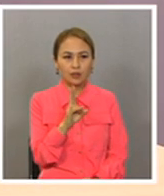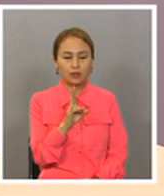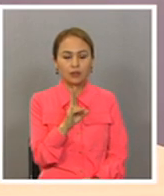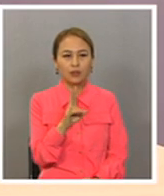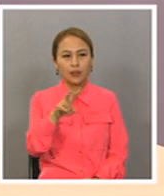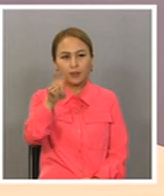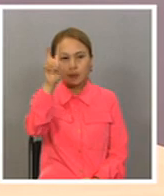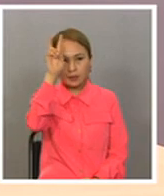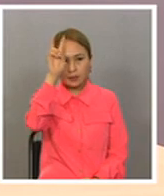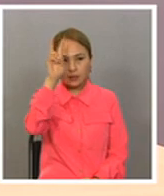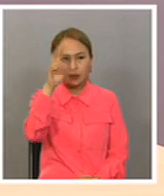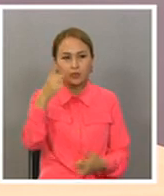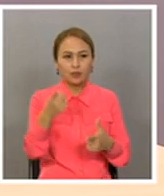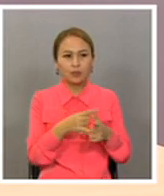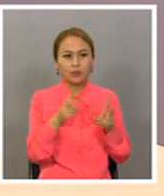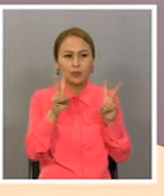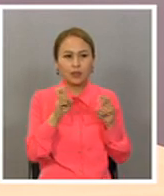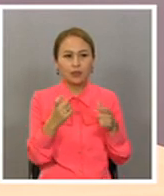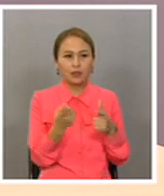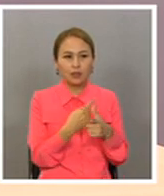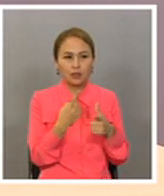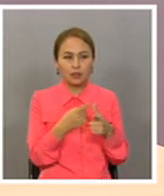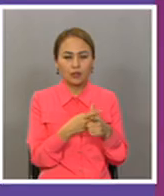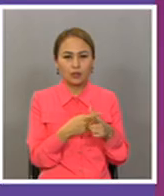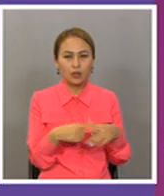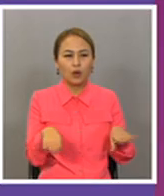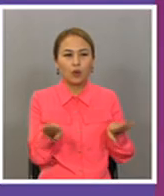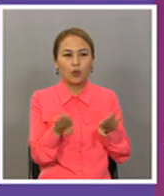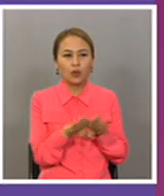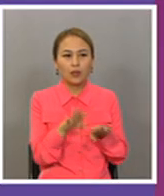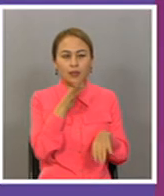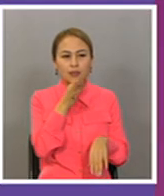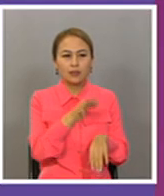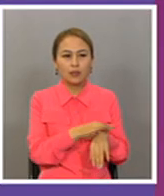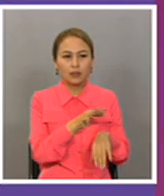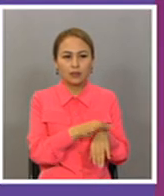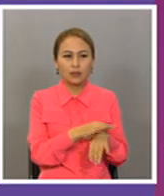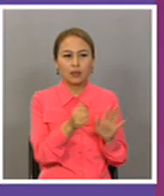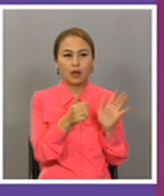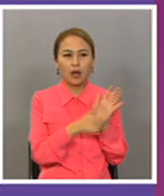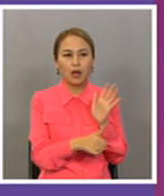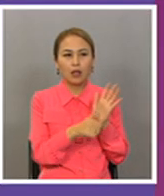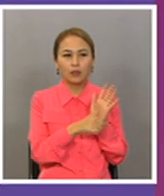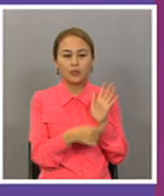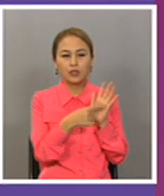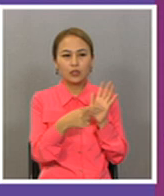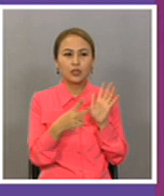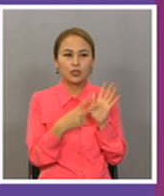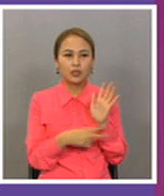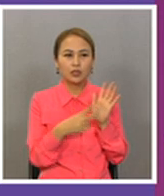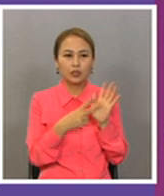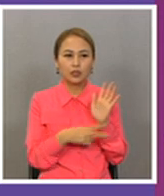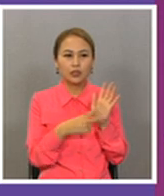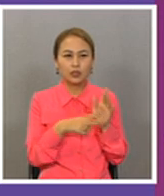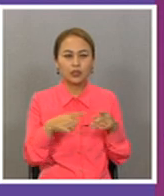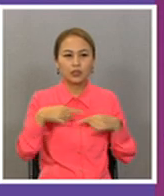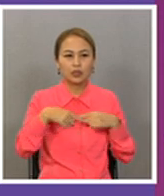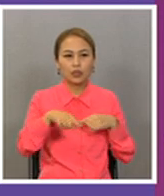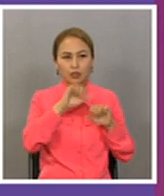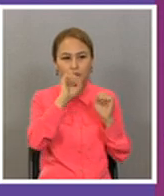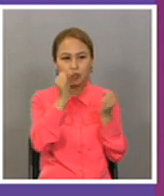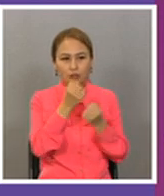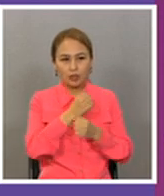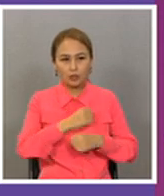Akbökenni kiyek dep de ataydı. Olar sağatına 60-70